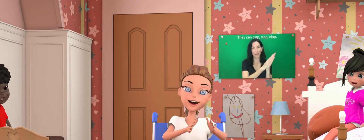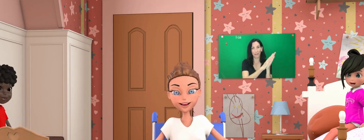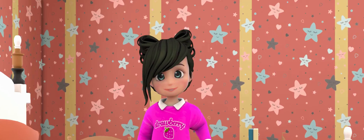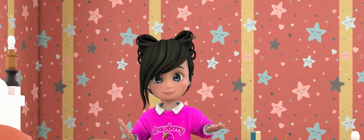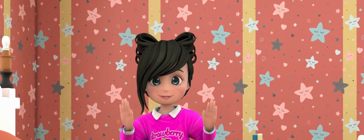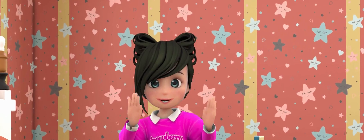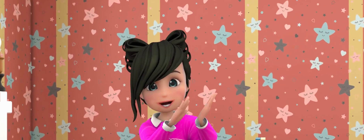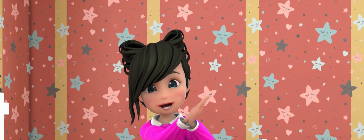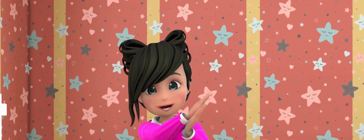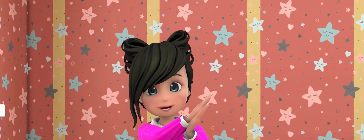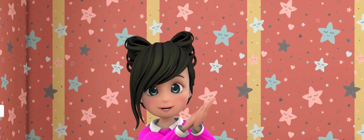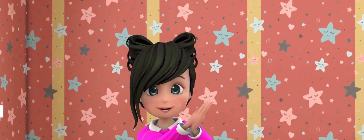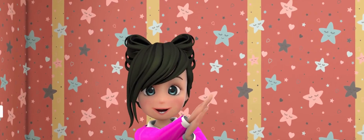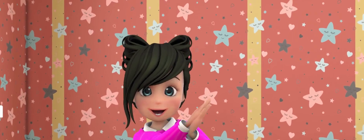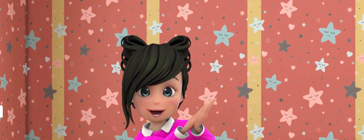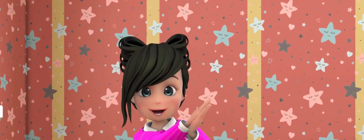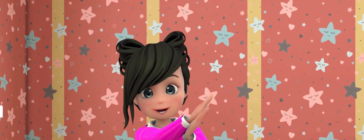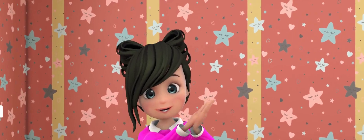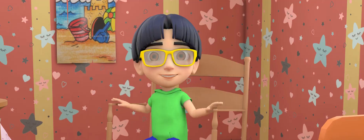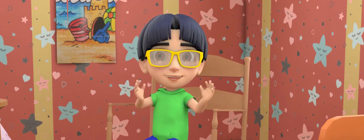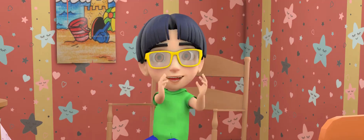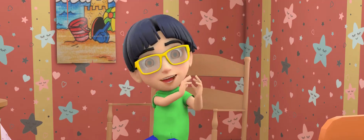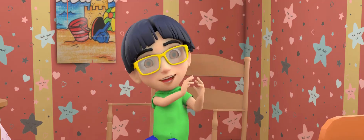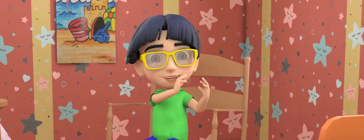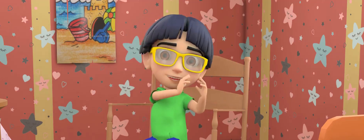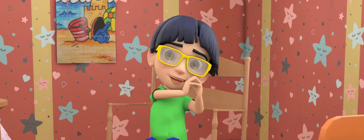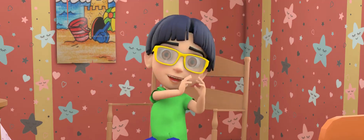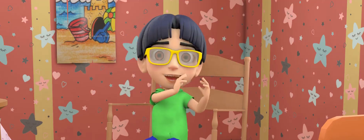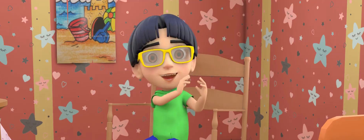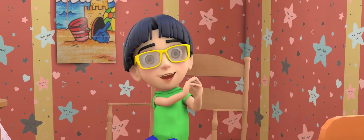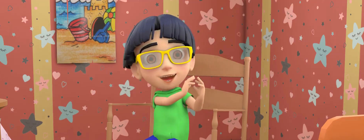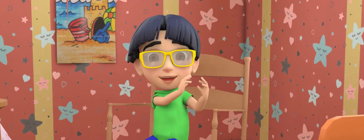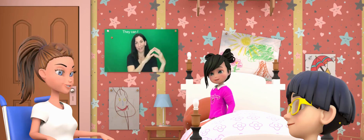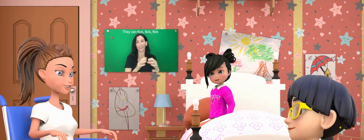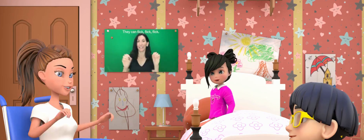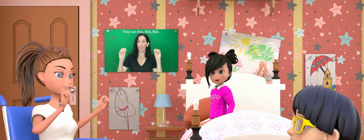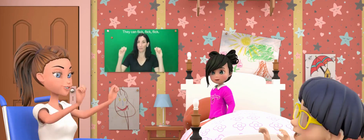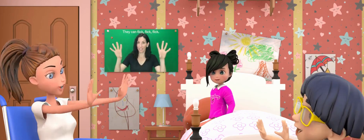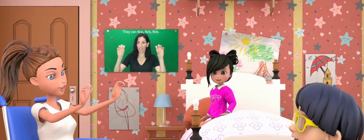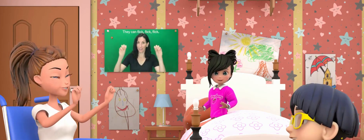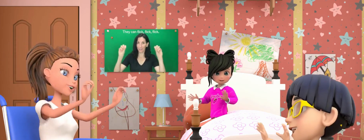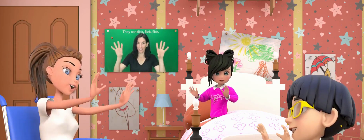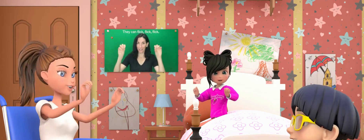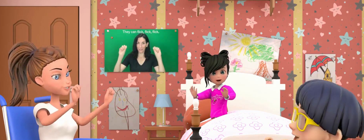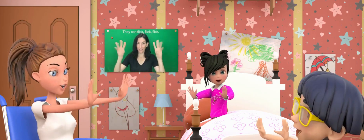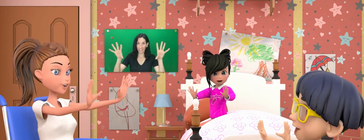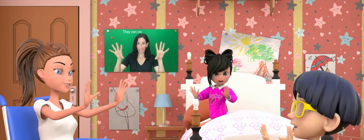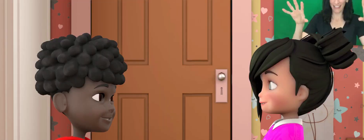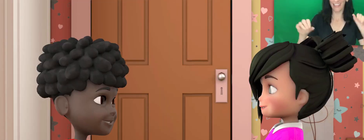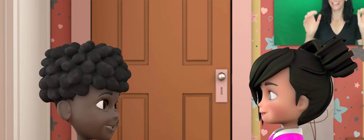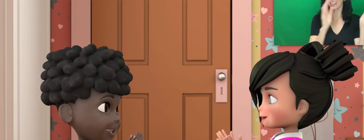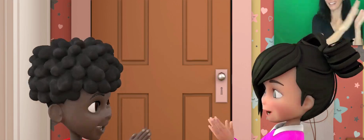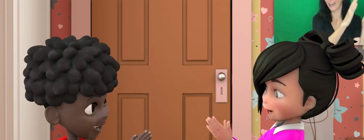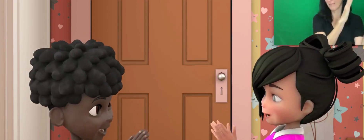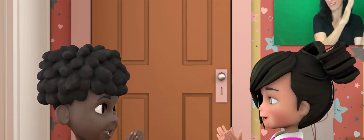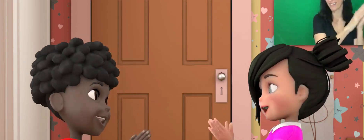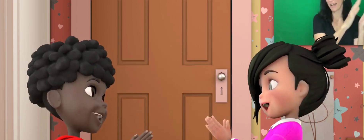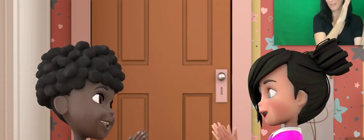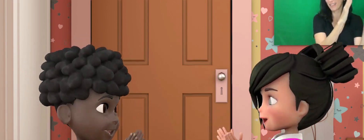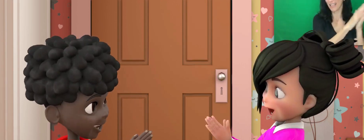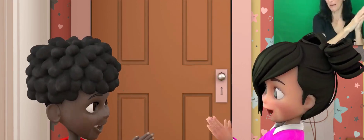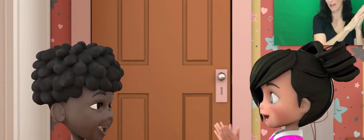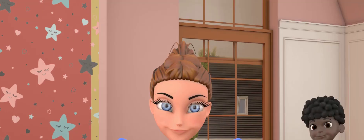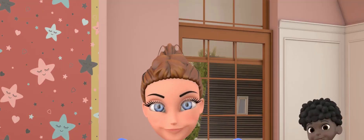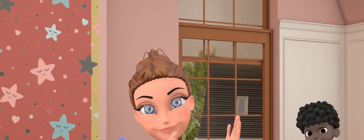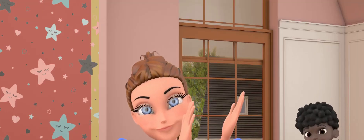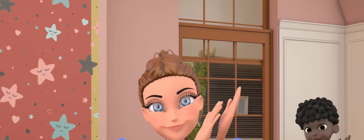clap, clap. I can rub them all together. They can tap, tap, tap. They can flick, flick, flick. They can clap,